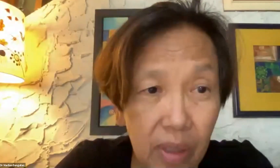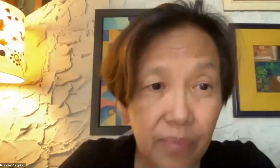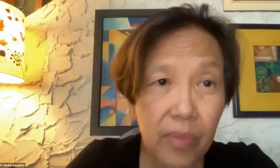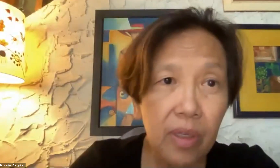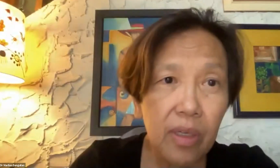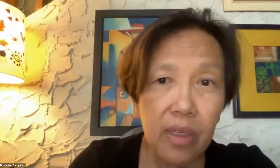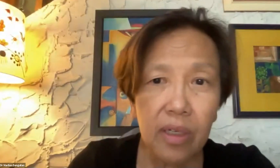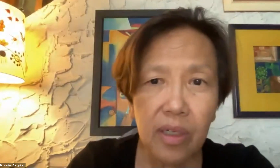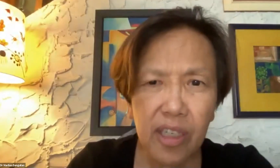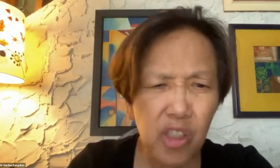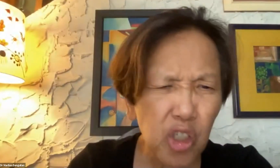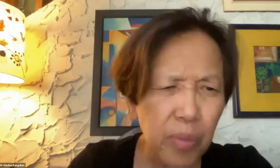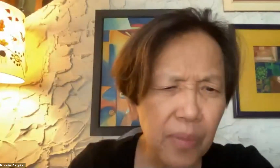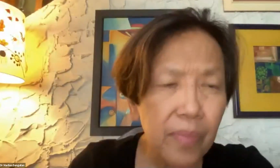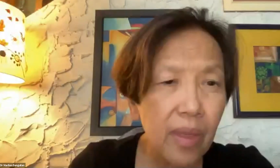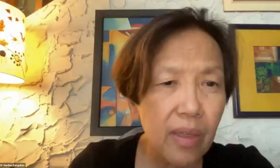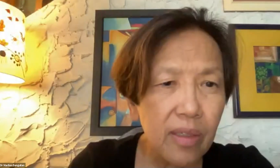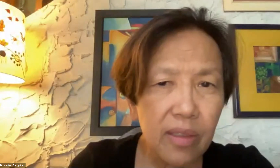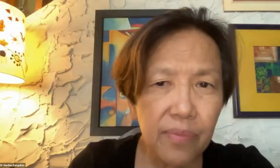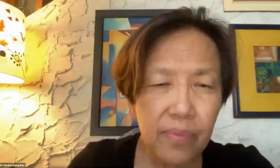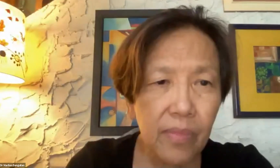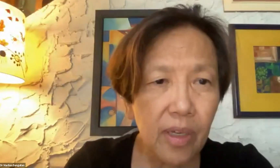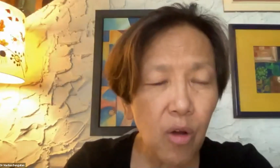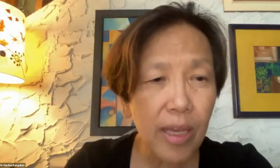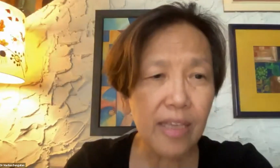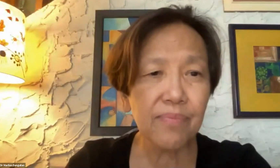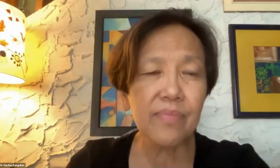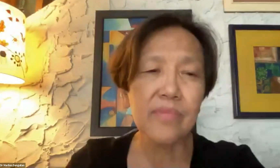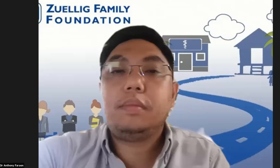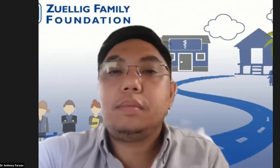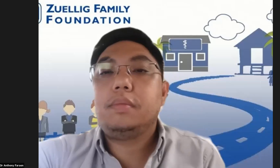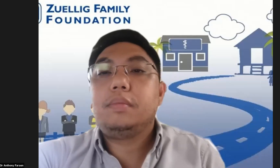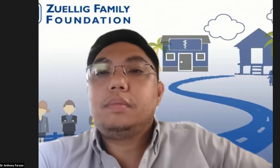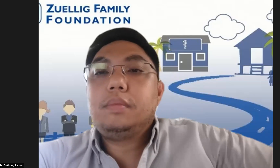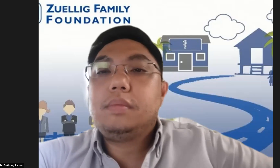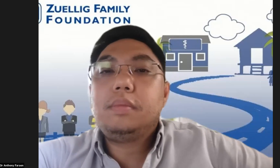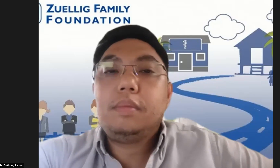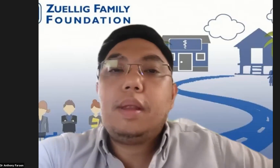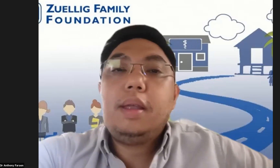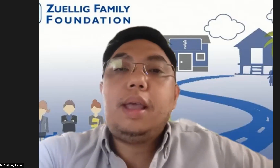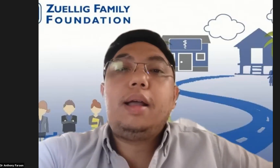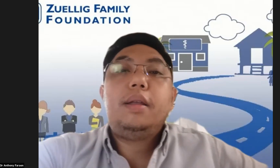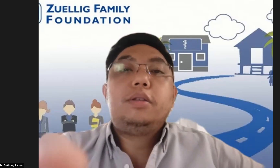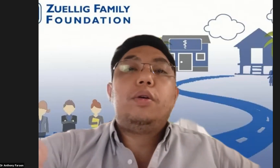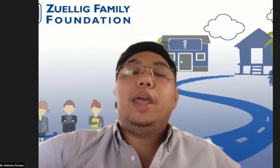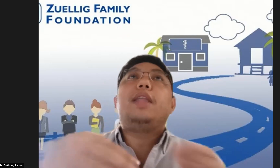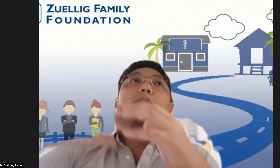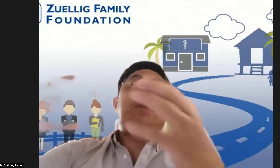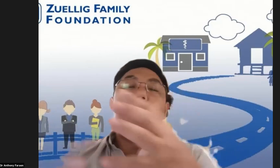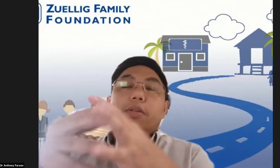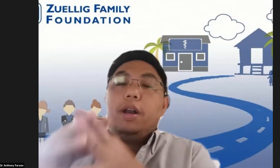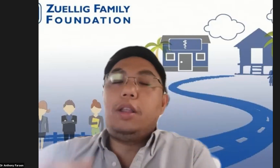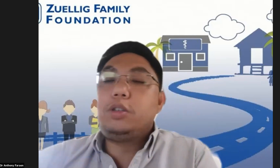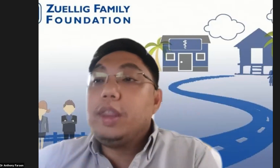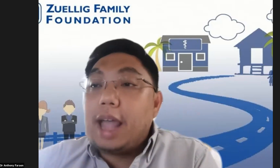problem. Excuse me? Okay, go ahead, Donny Boy. So thank you with